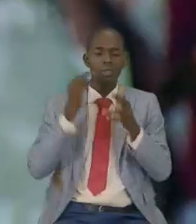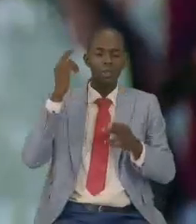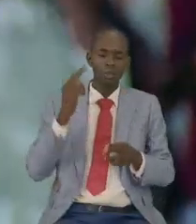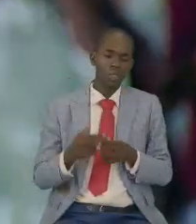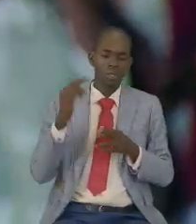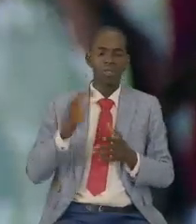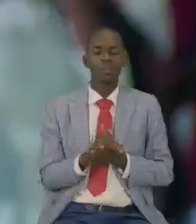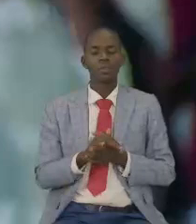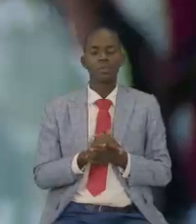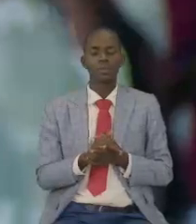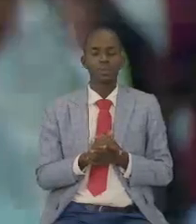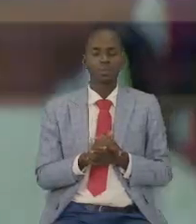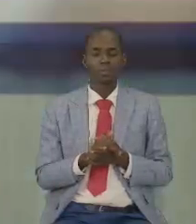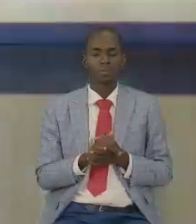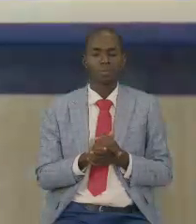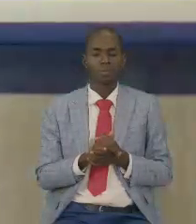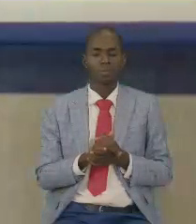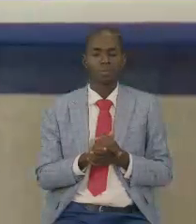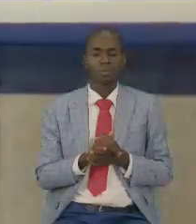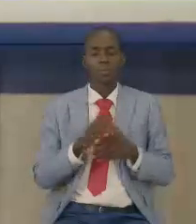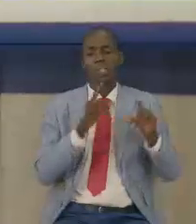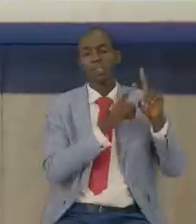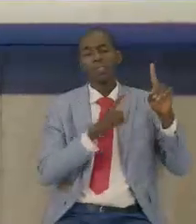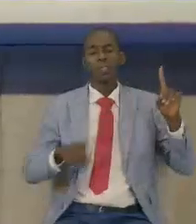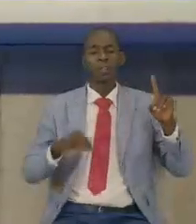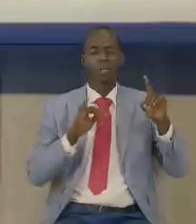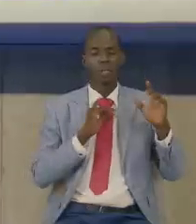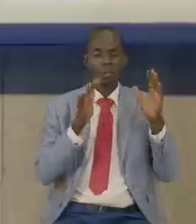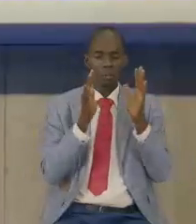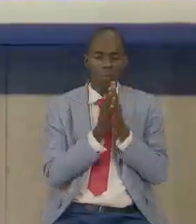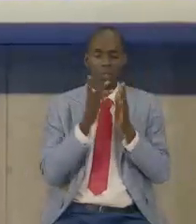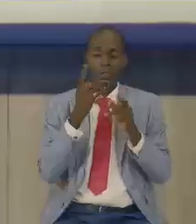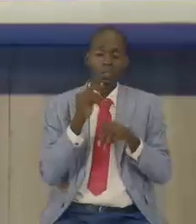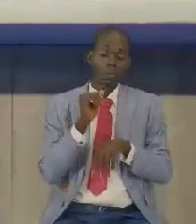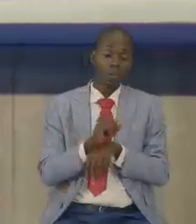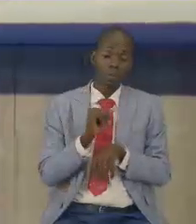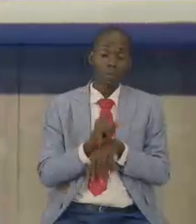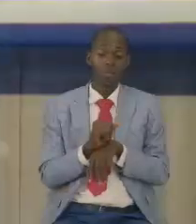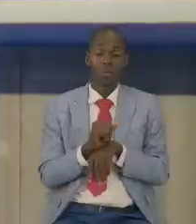Lord, I pray the work of that fake lion